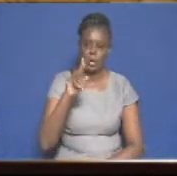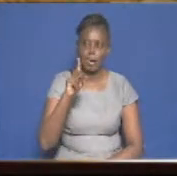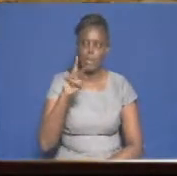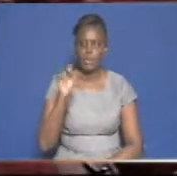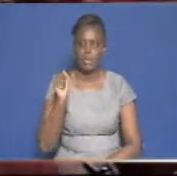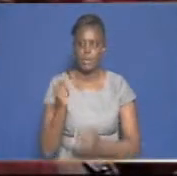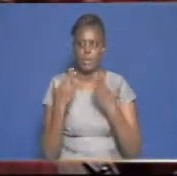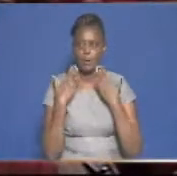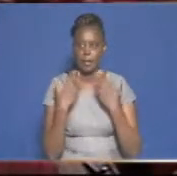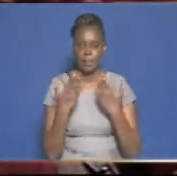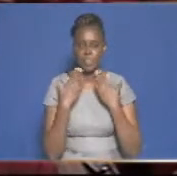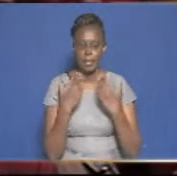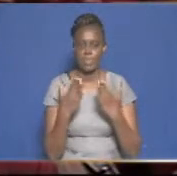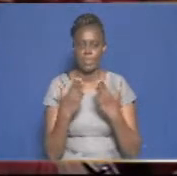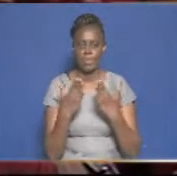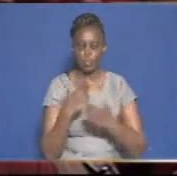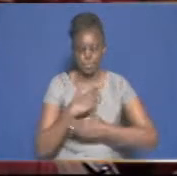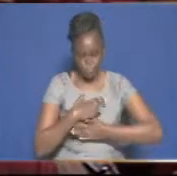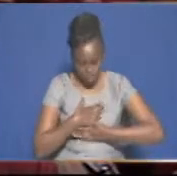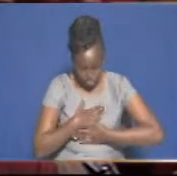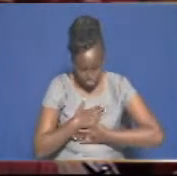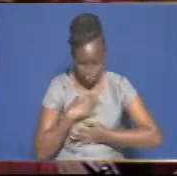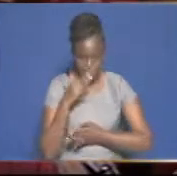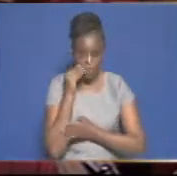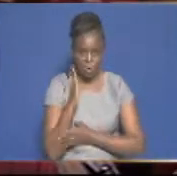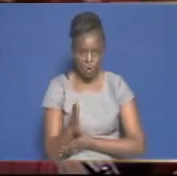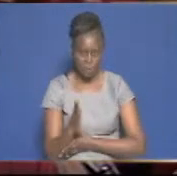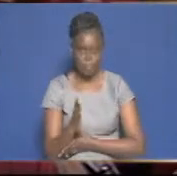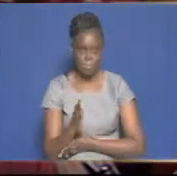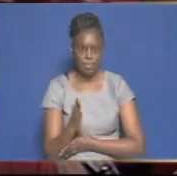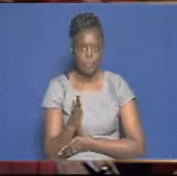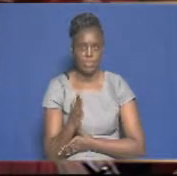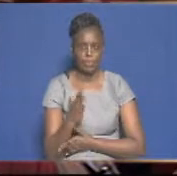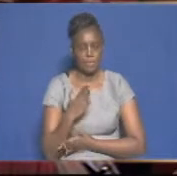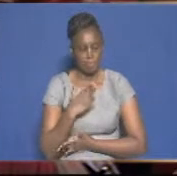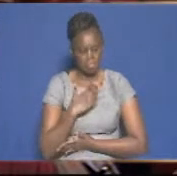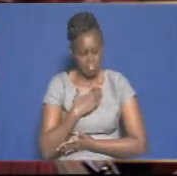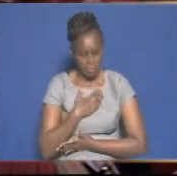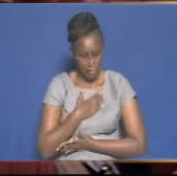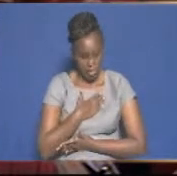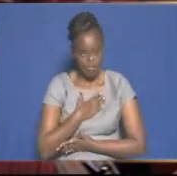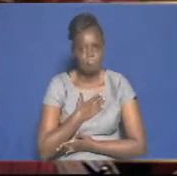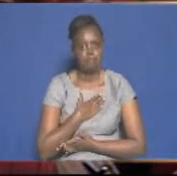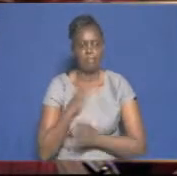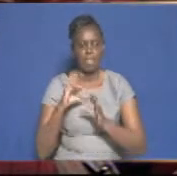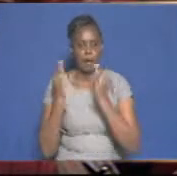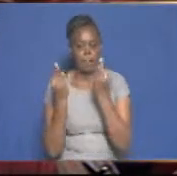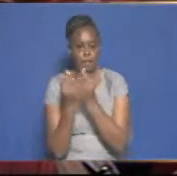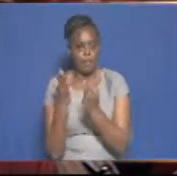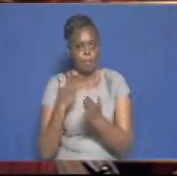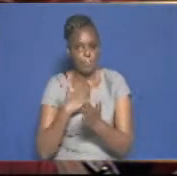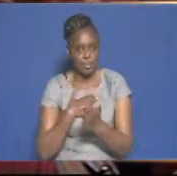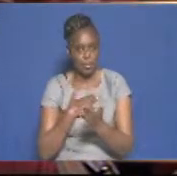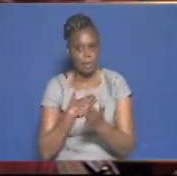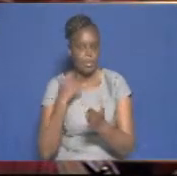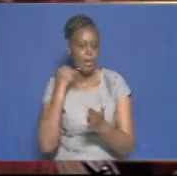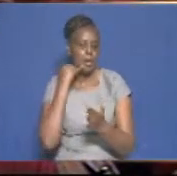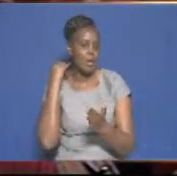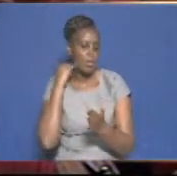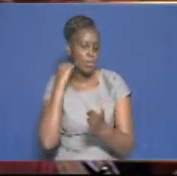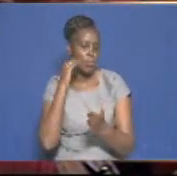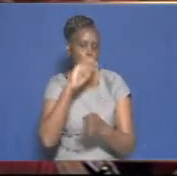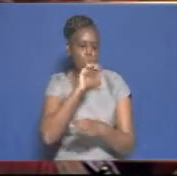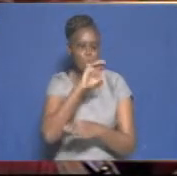Nashukuru sana, Mheshimiwa Speaker. Niongee tu kwa niaba ya yangu, familia, na watu ya Nakuru Town's